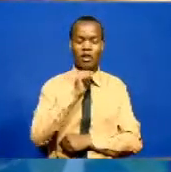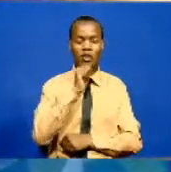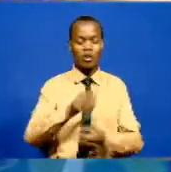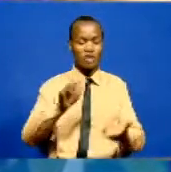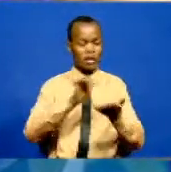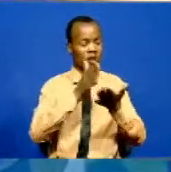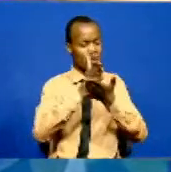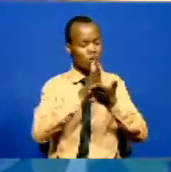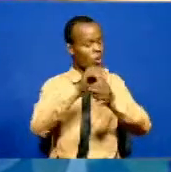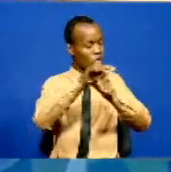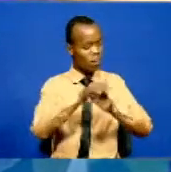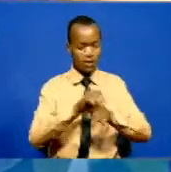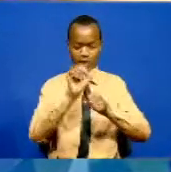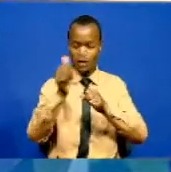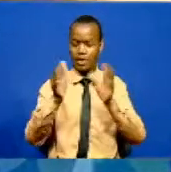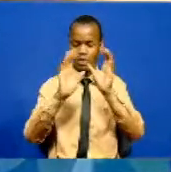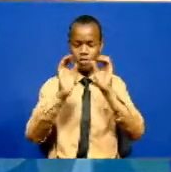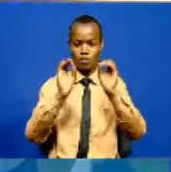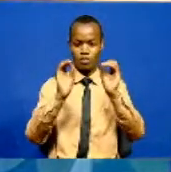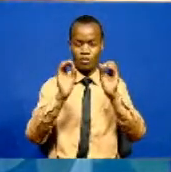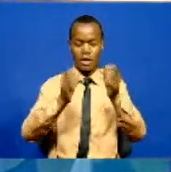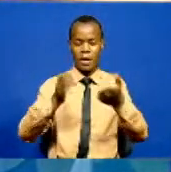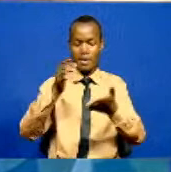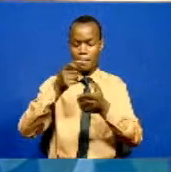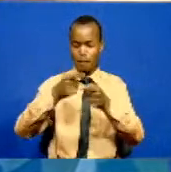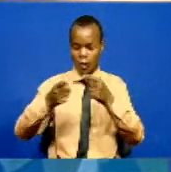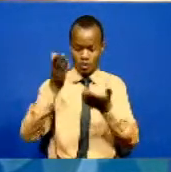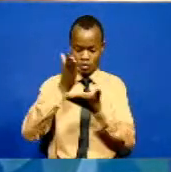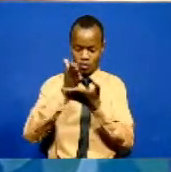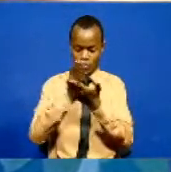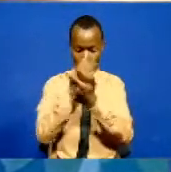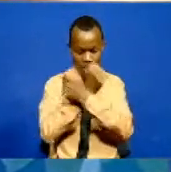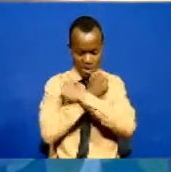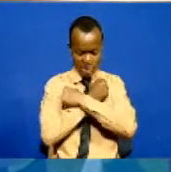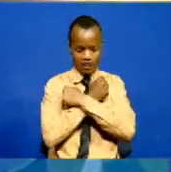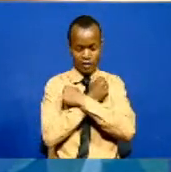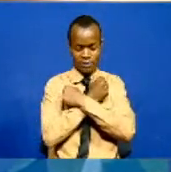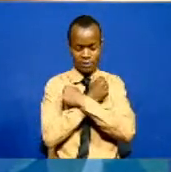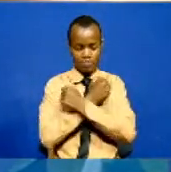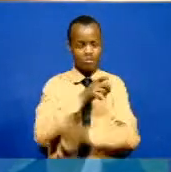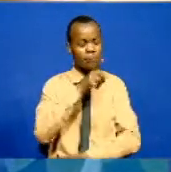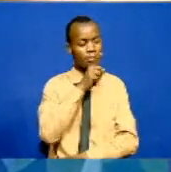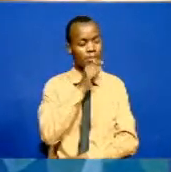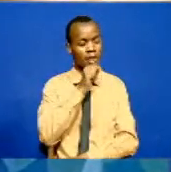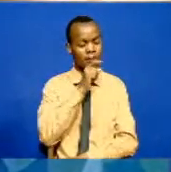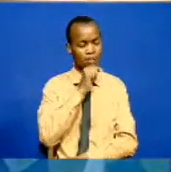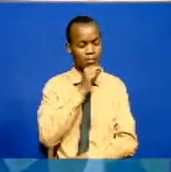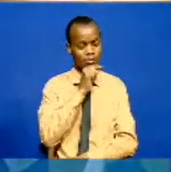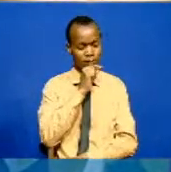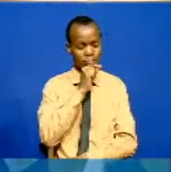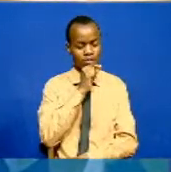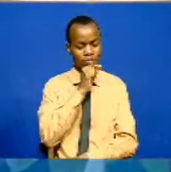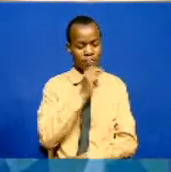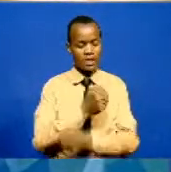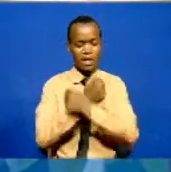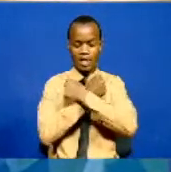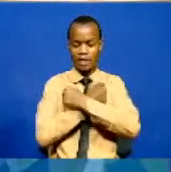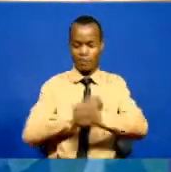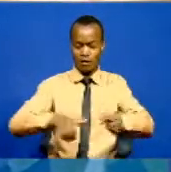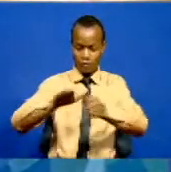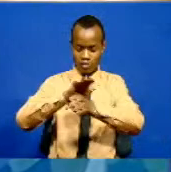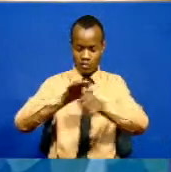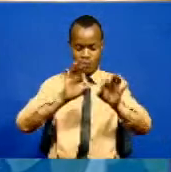dictator, but as a loving man, loving the entire